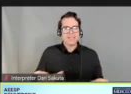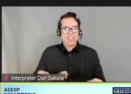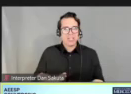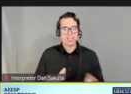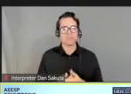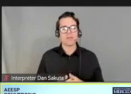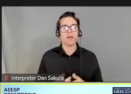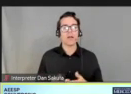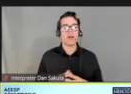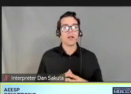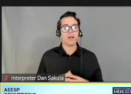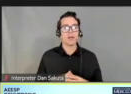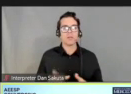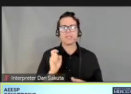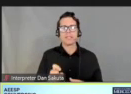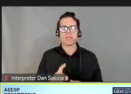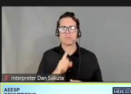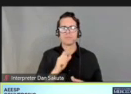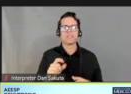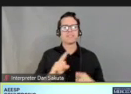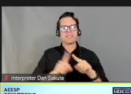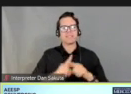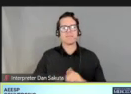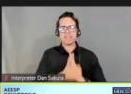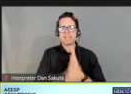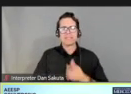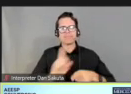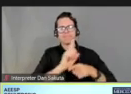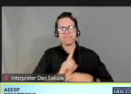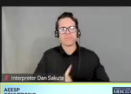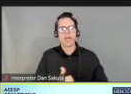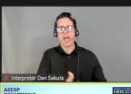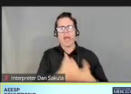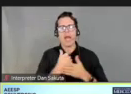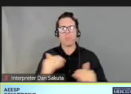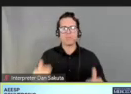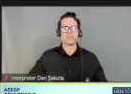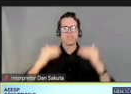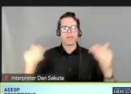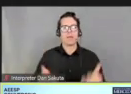we really need a whole bunch of disciplines to participate and help us kind of advance public health forward.